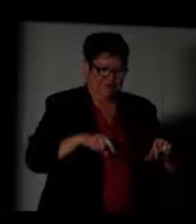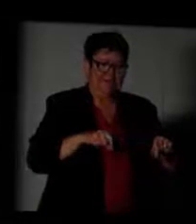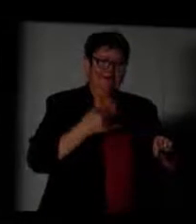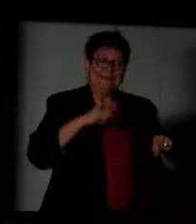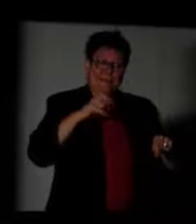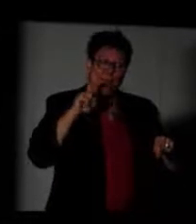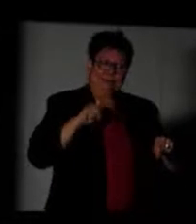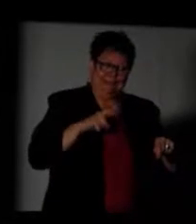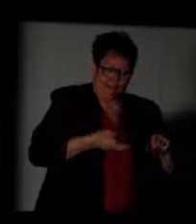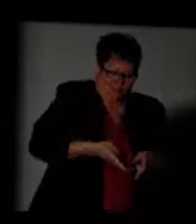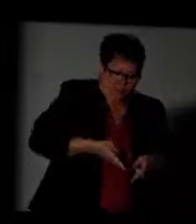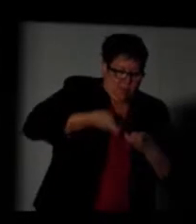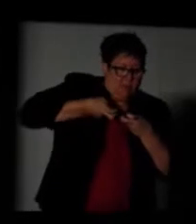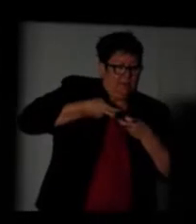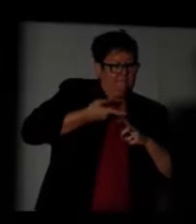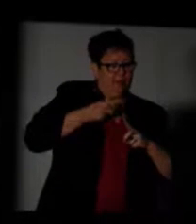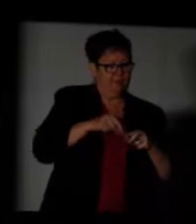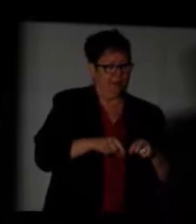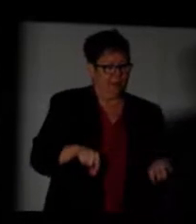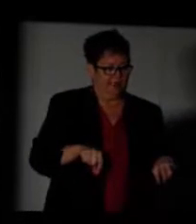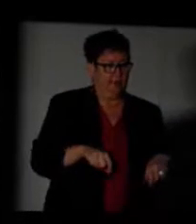labels.